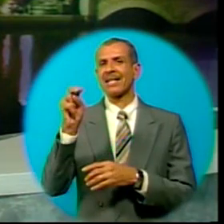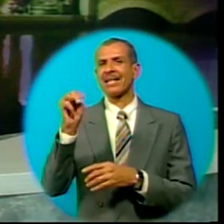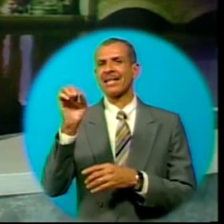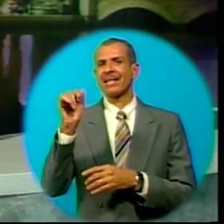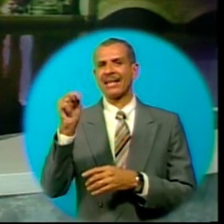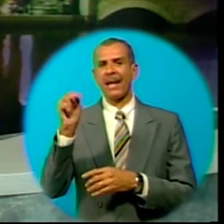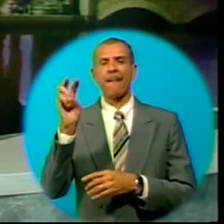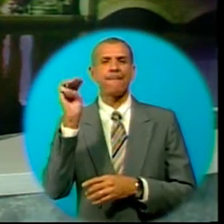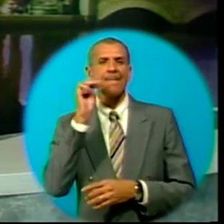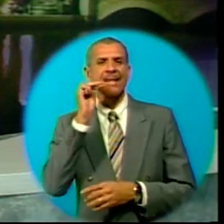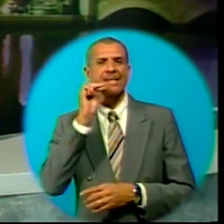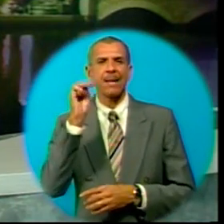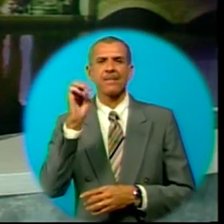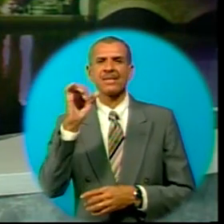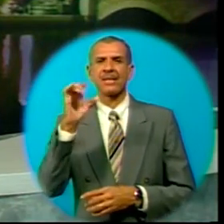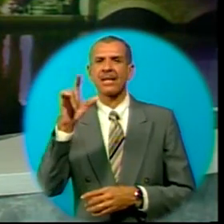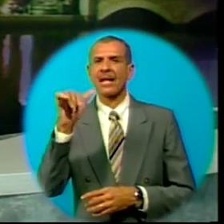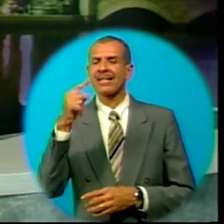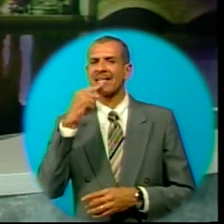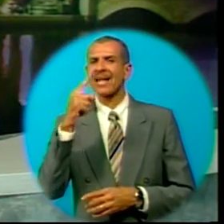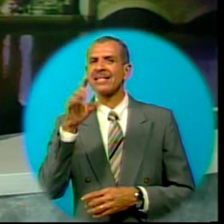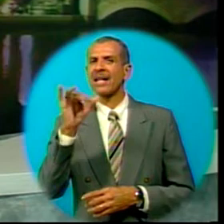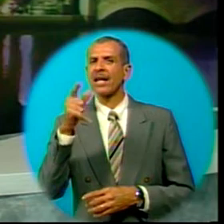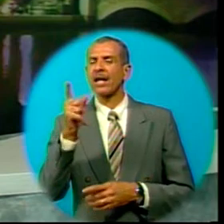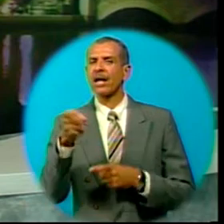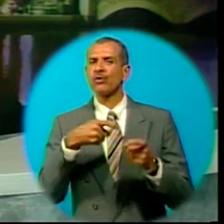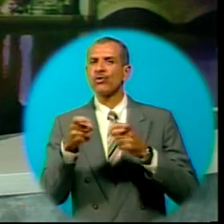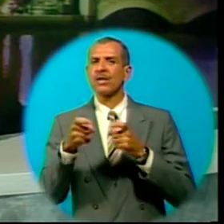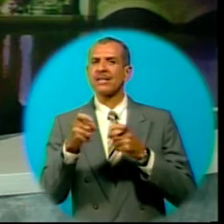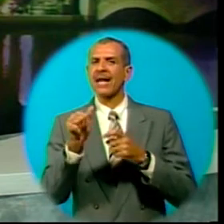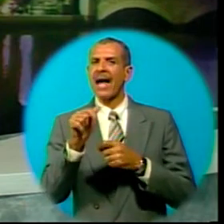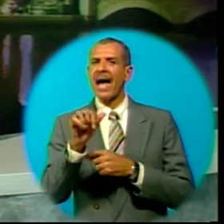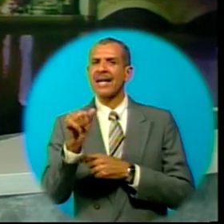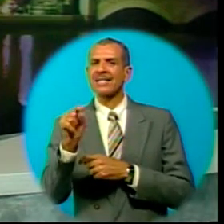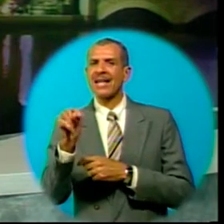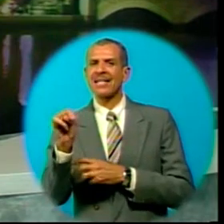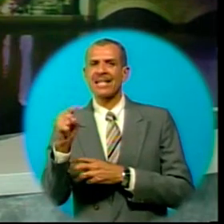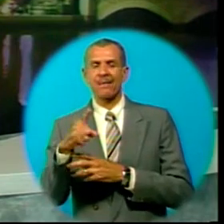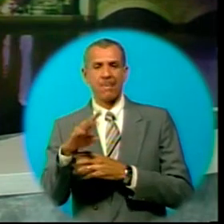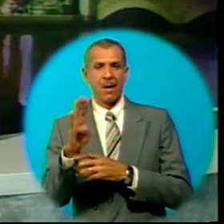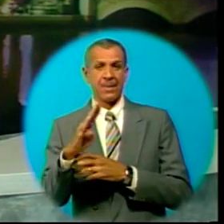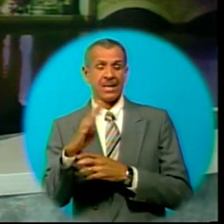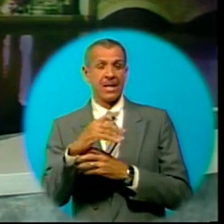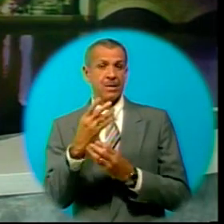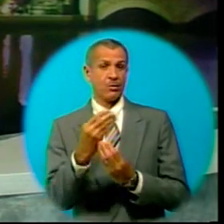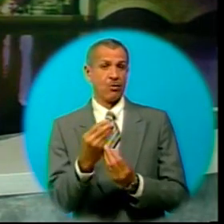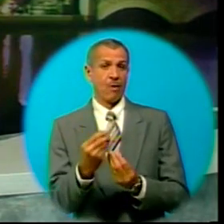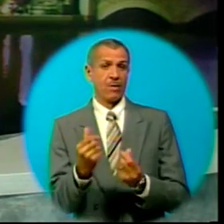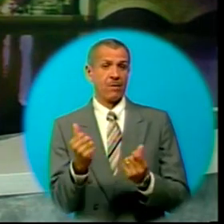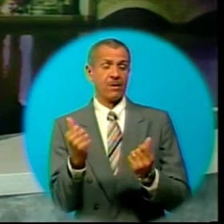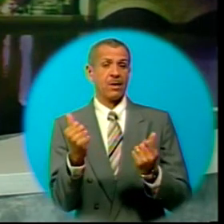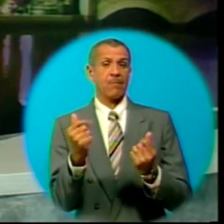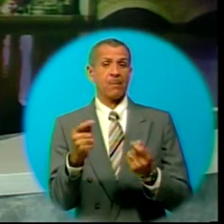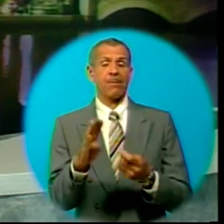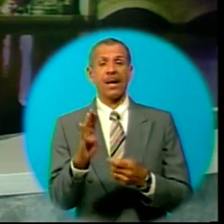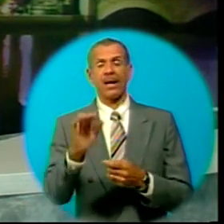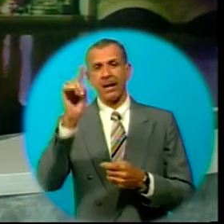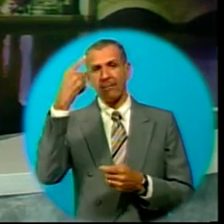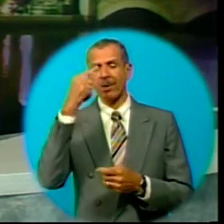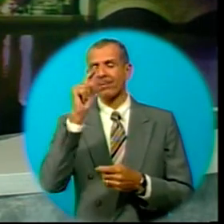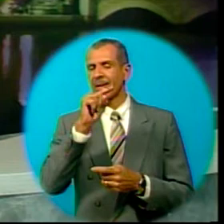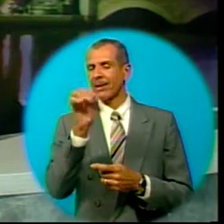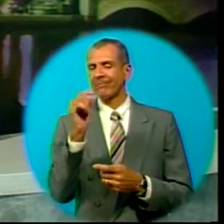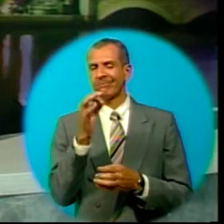Maxine McLean, says CLECO still controls significant assets in Barbados. And she says any solutions proposed by government have had to be